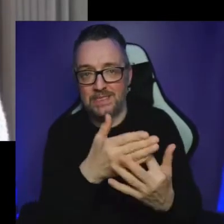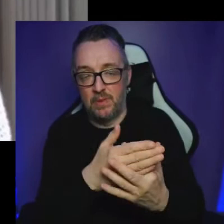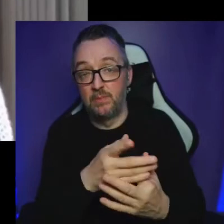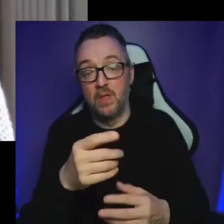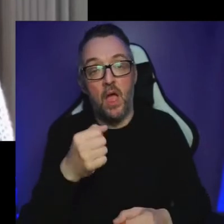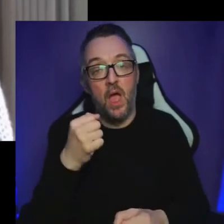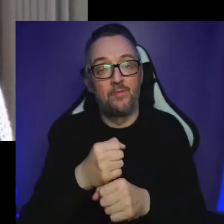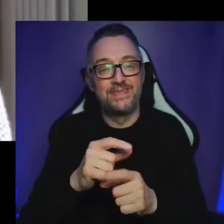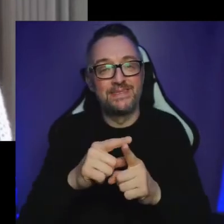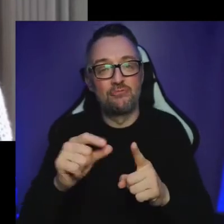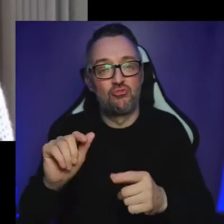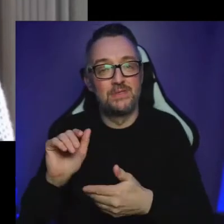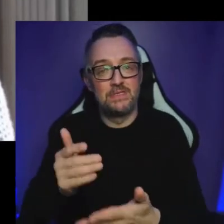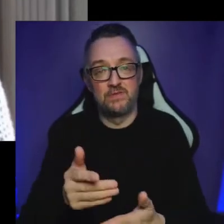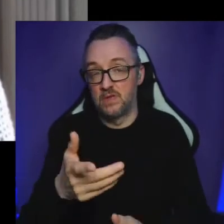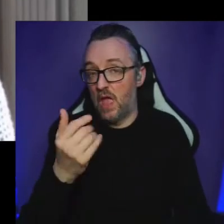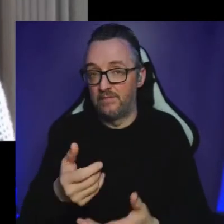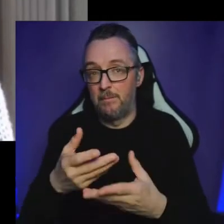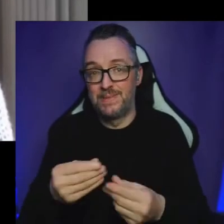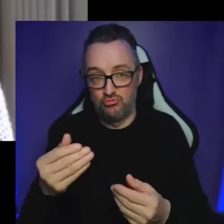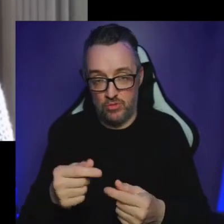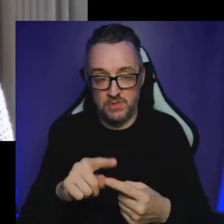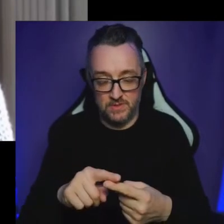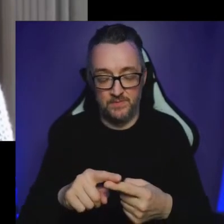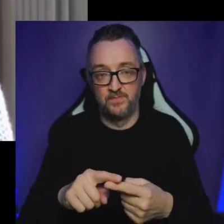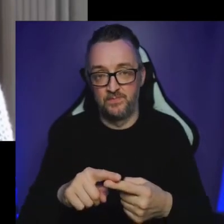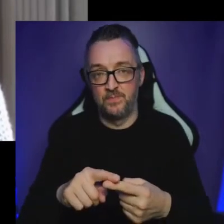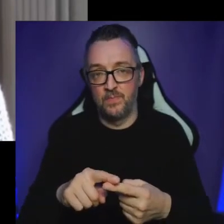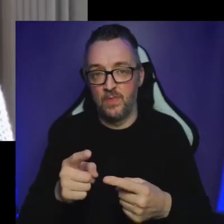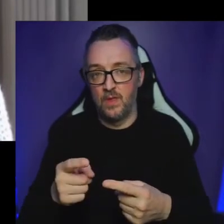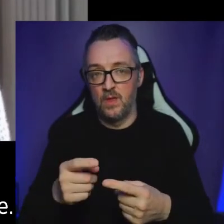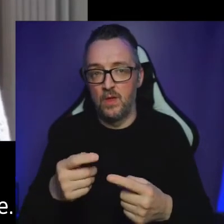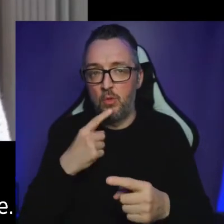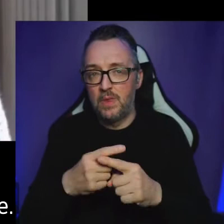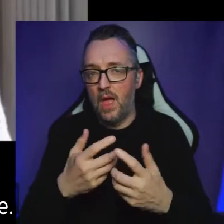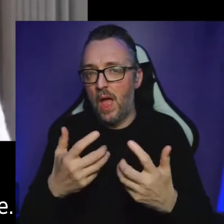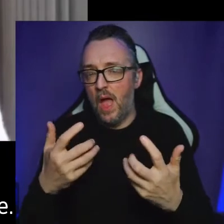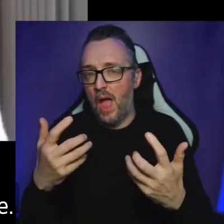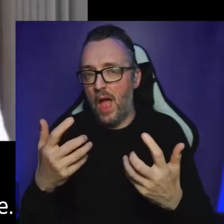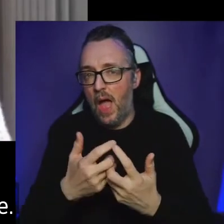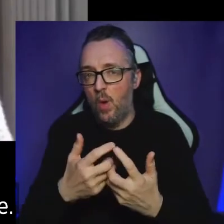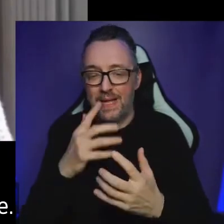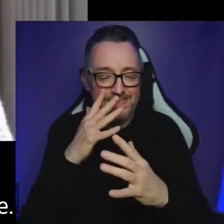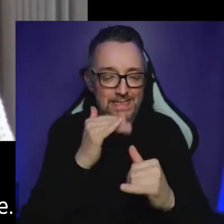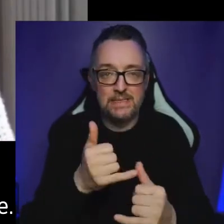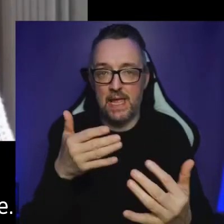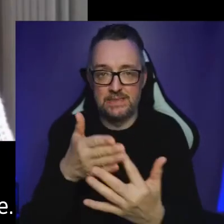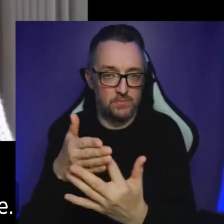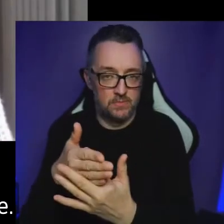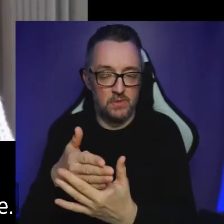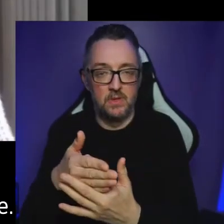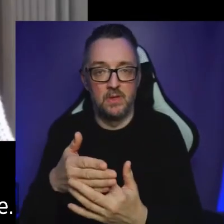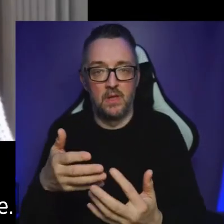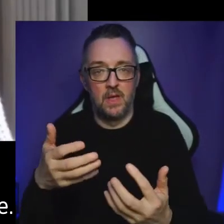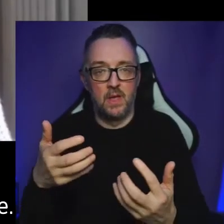Government Digital Service, they've got materials on a lot more on how to kind of test for accessibility and kind